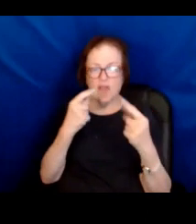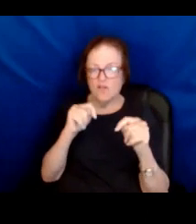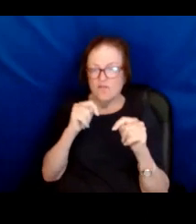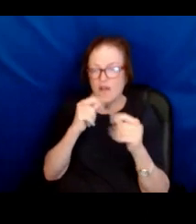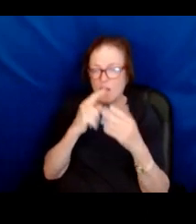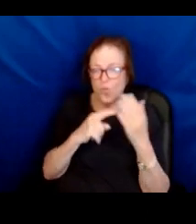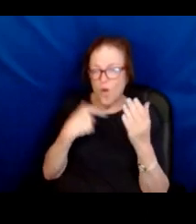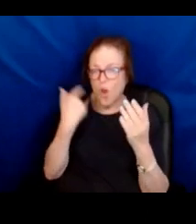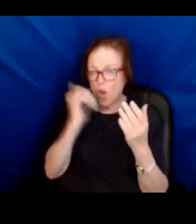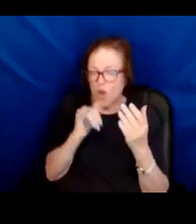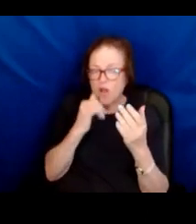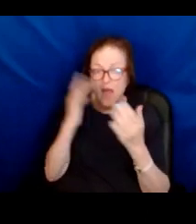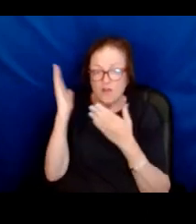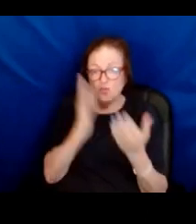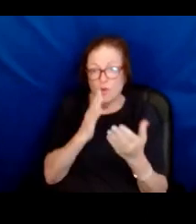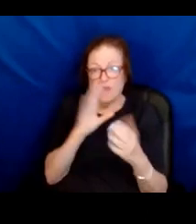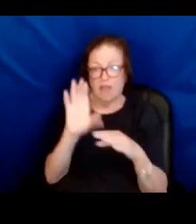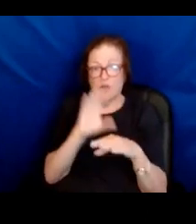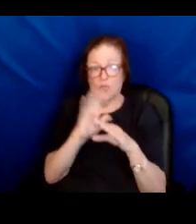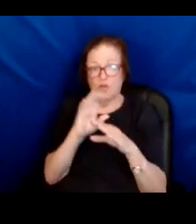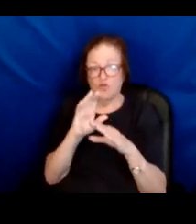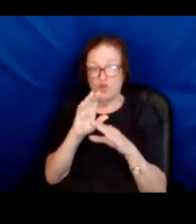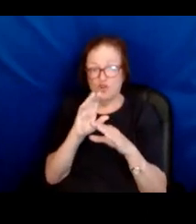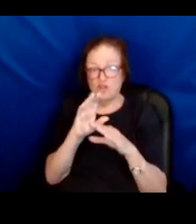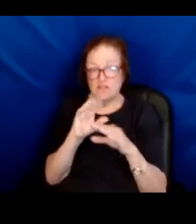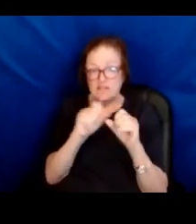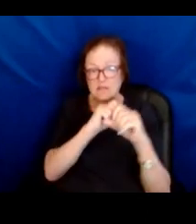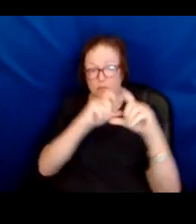bring a computer simulation model into this